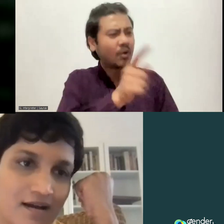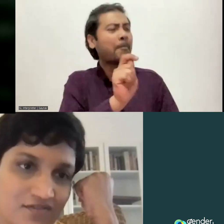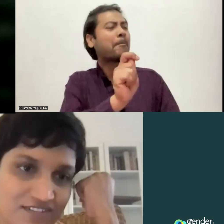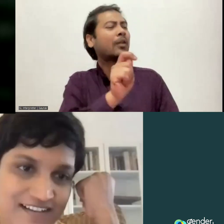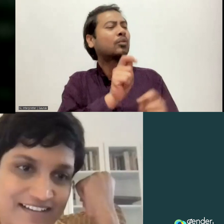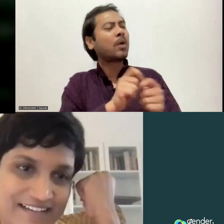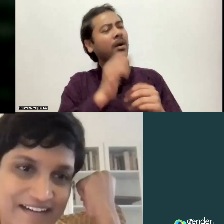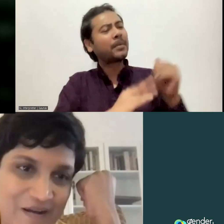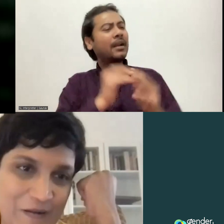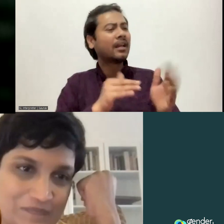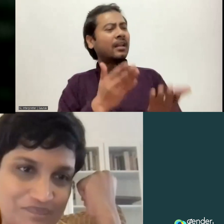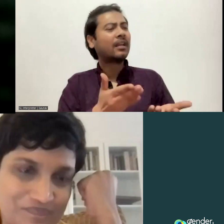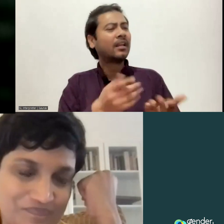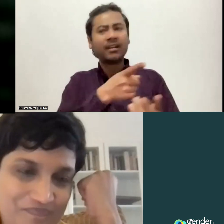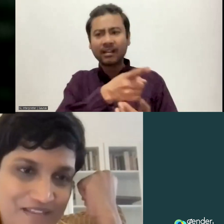hour and a half.